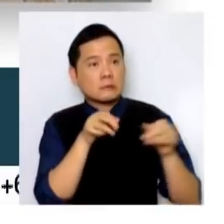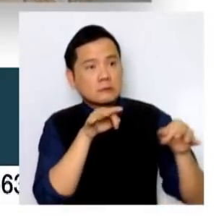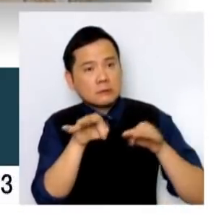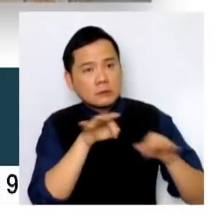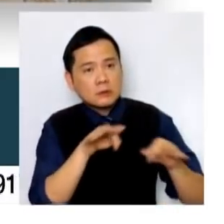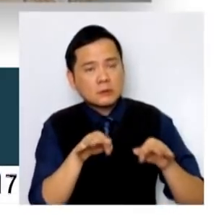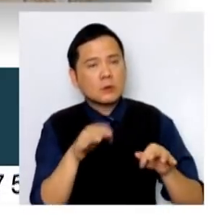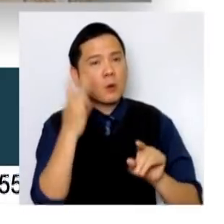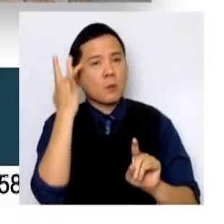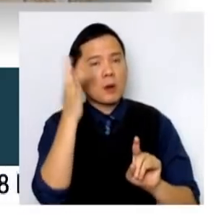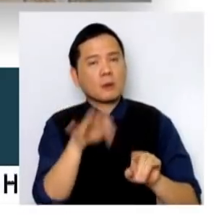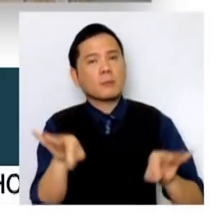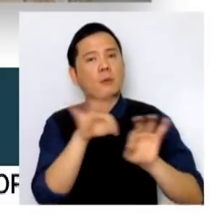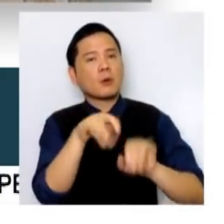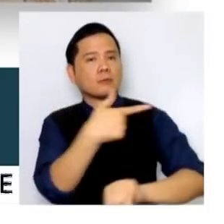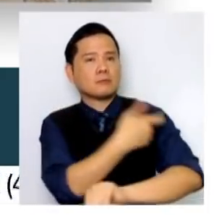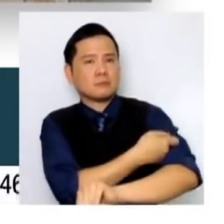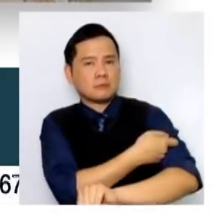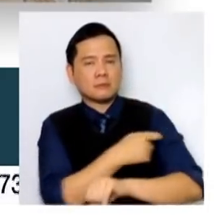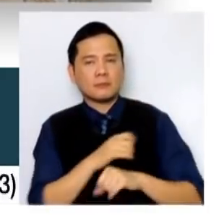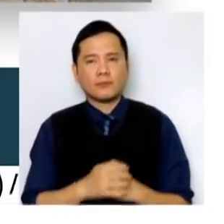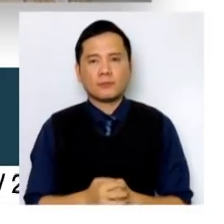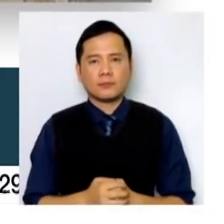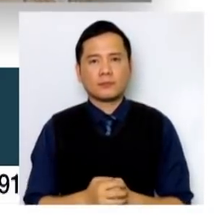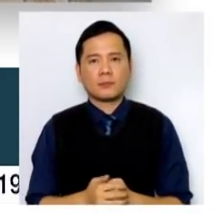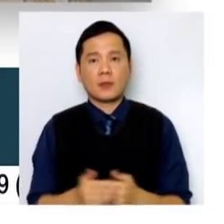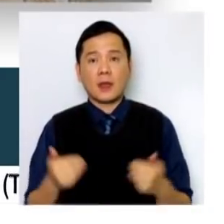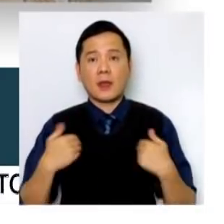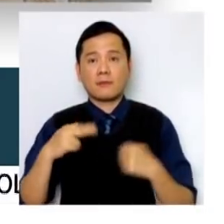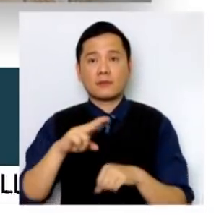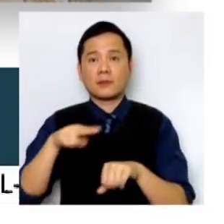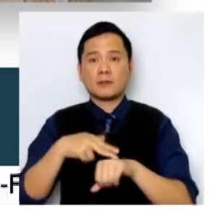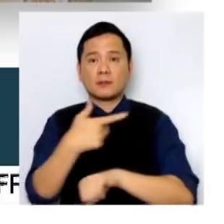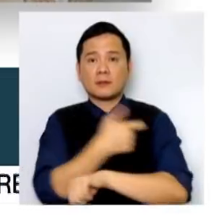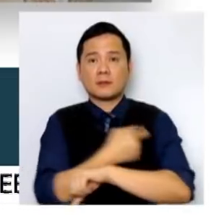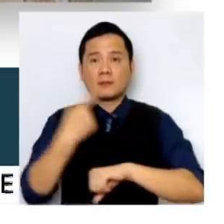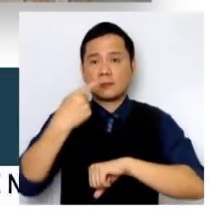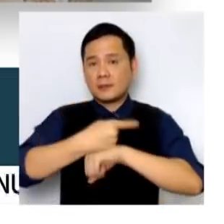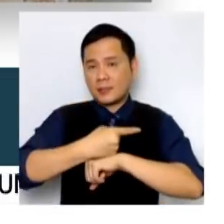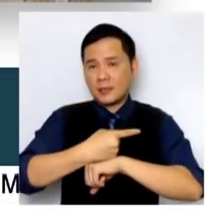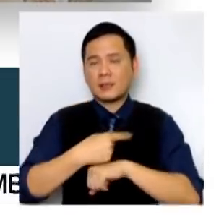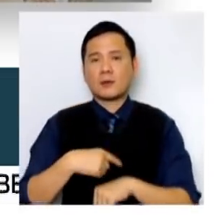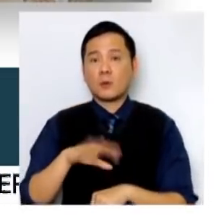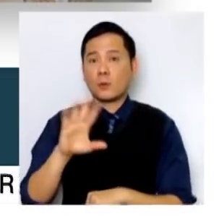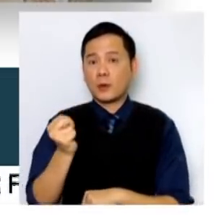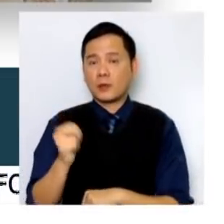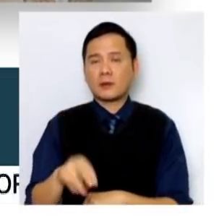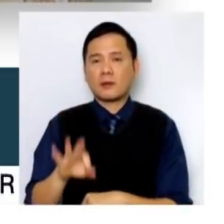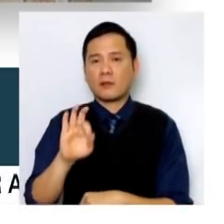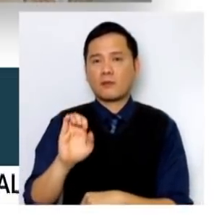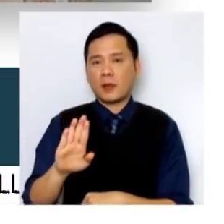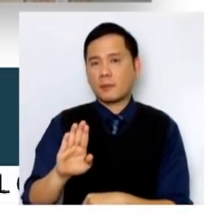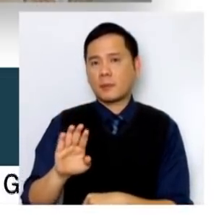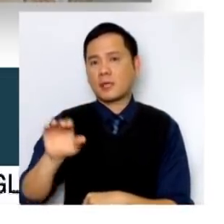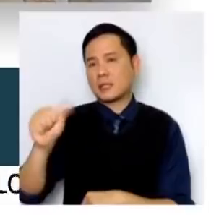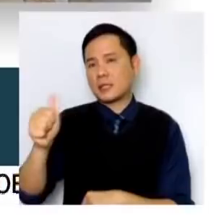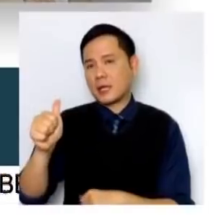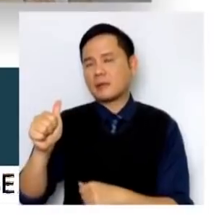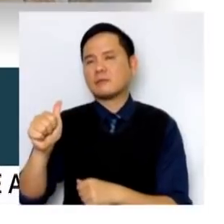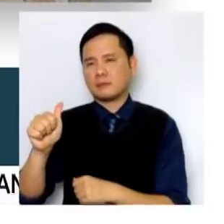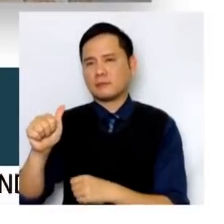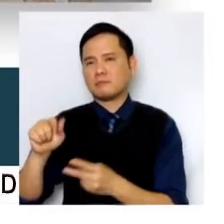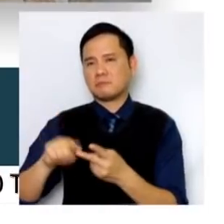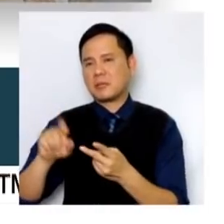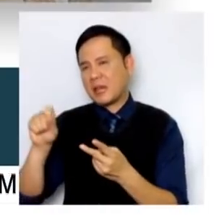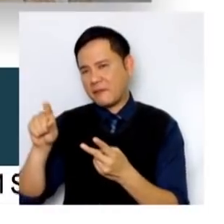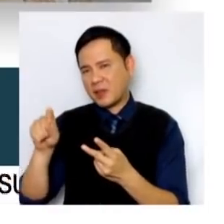meron tayong National Vaccination Day Part 3. Ito ay February 10 to 11 na kung